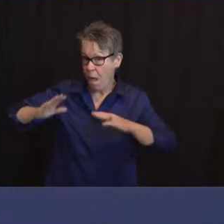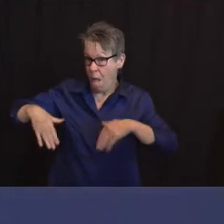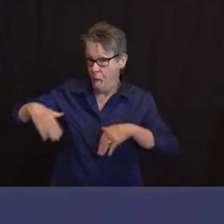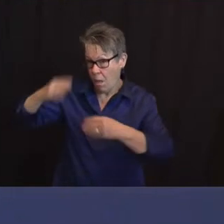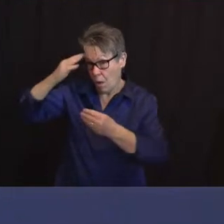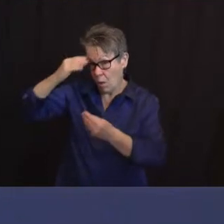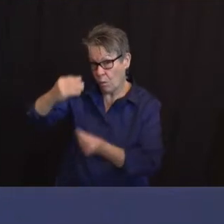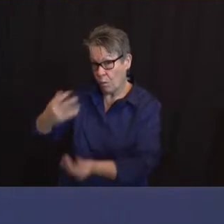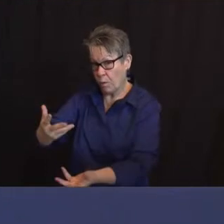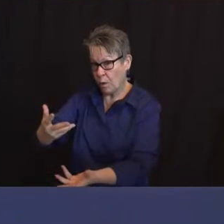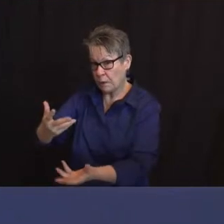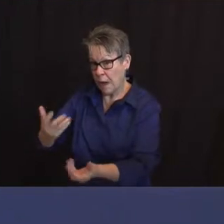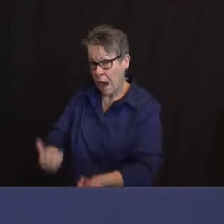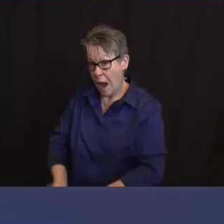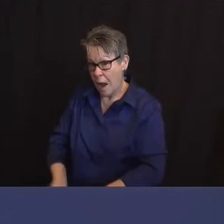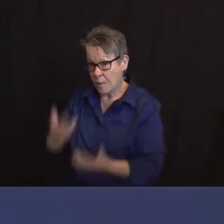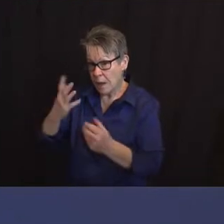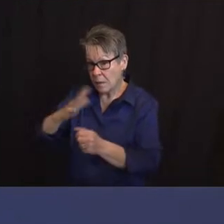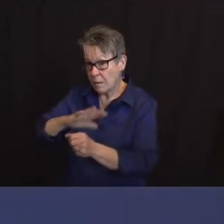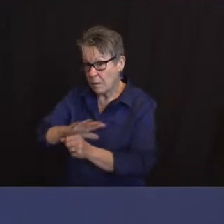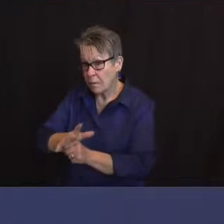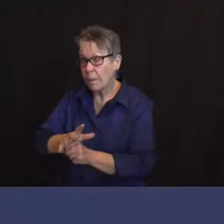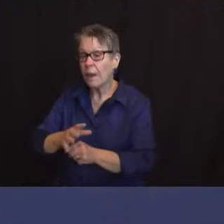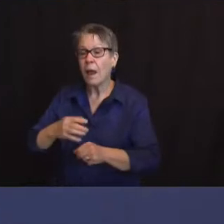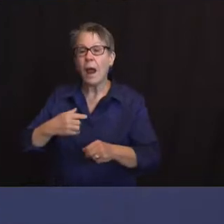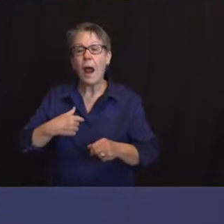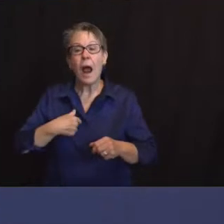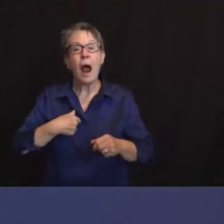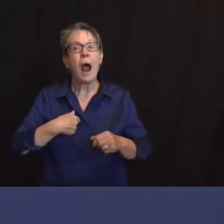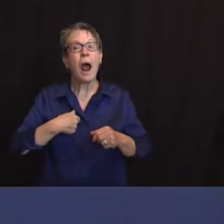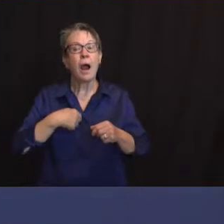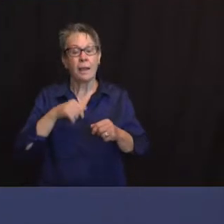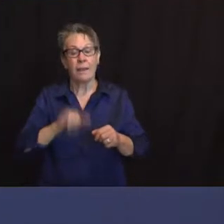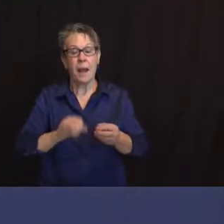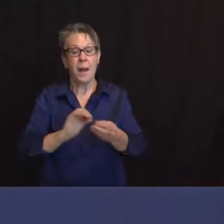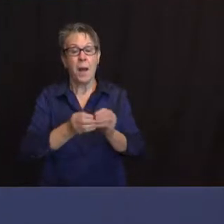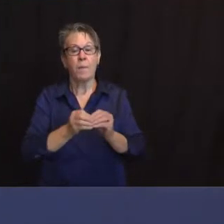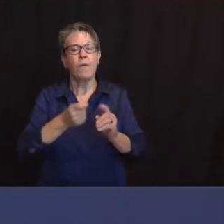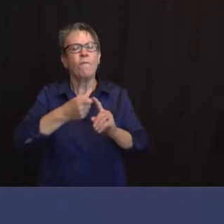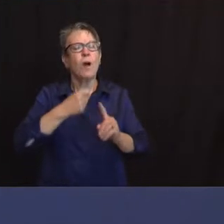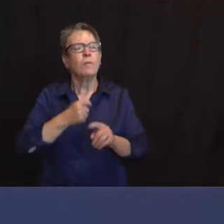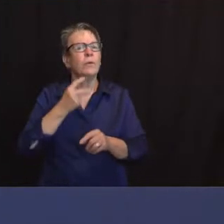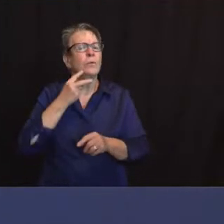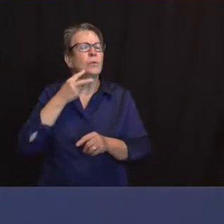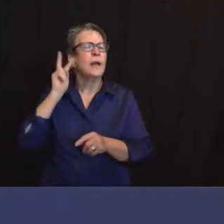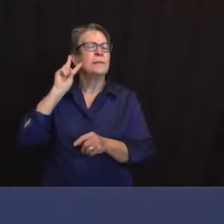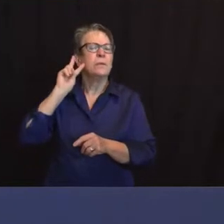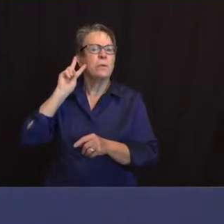adding it. Do I have blessing to do that? So the past, now this is basically 8